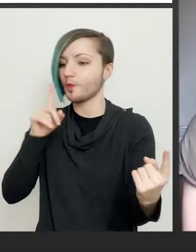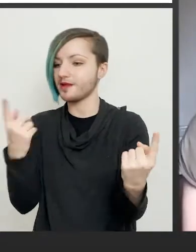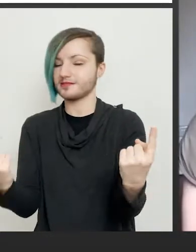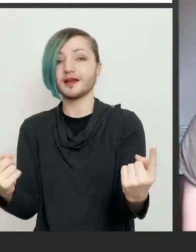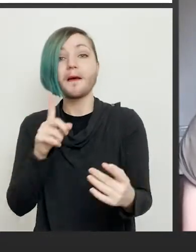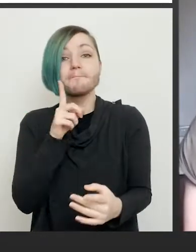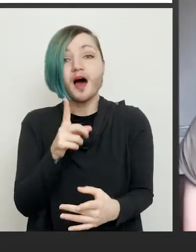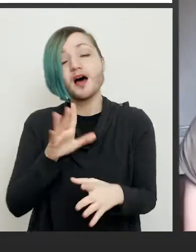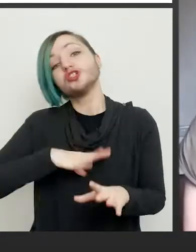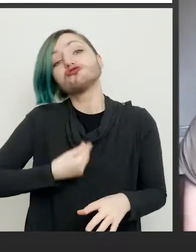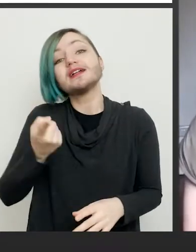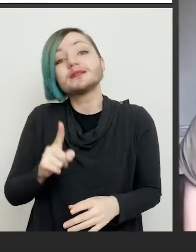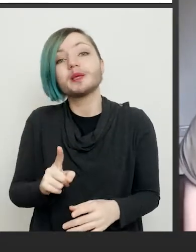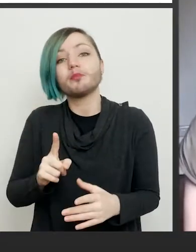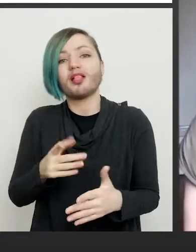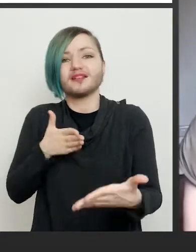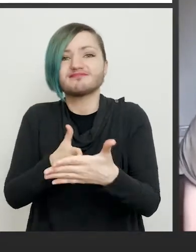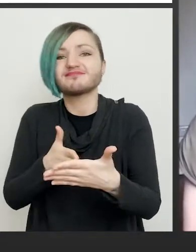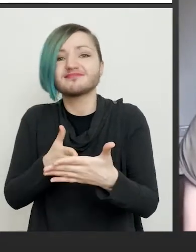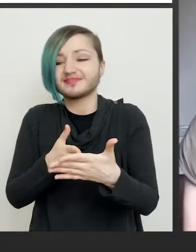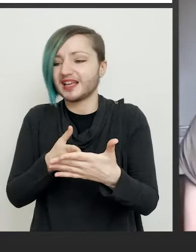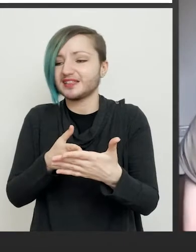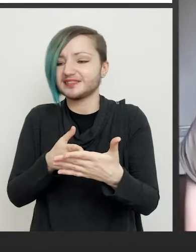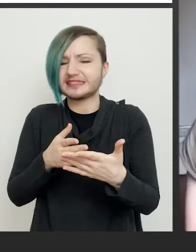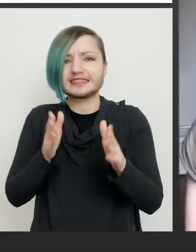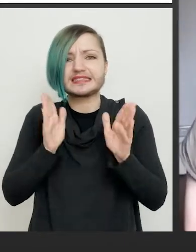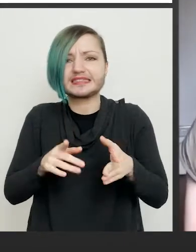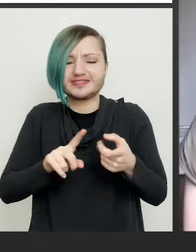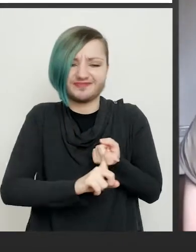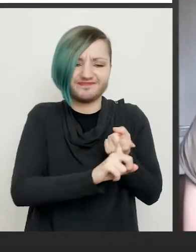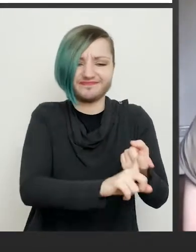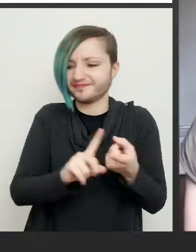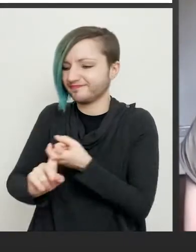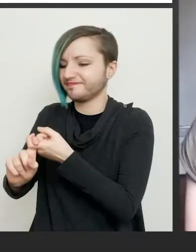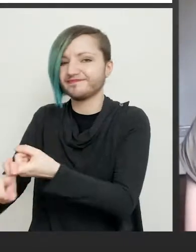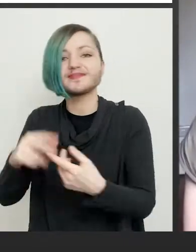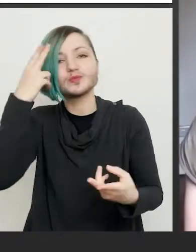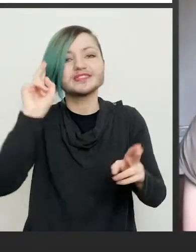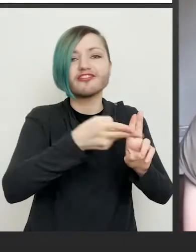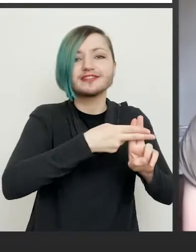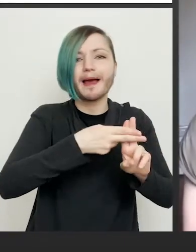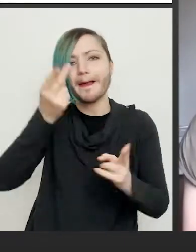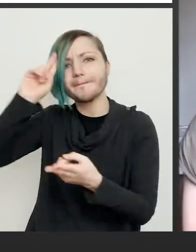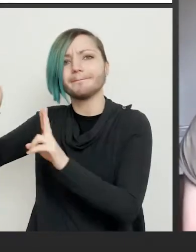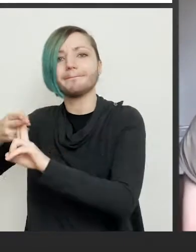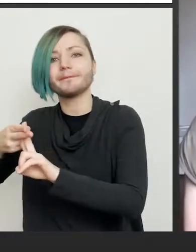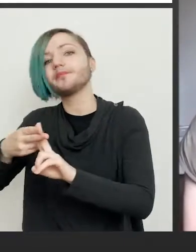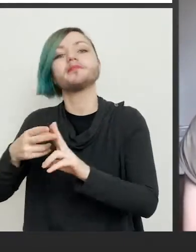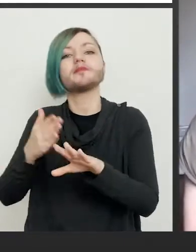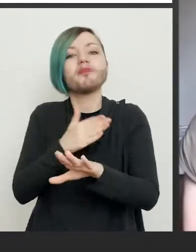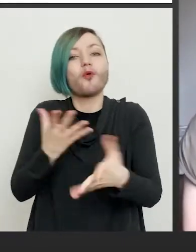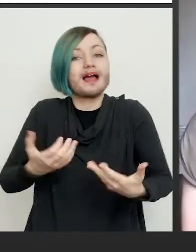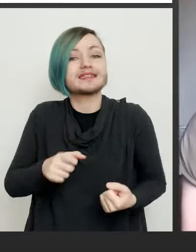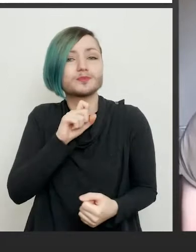get caught up in feeling that they have to conform to a certain stereotype in order to be accepted